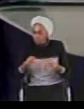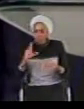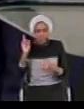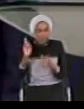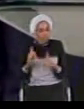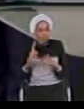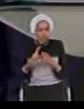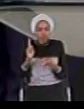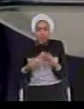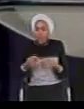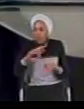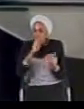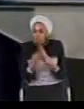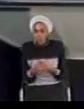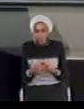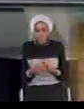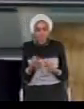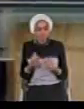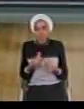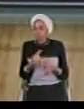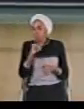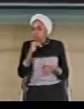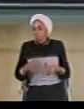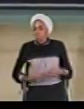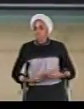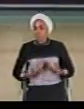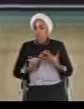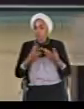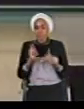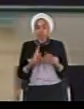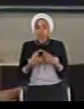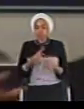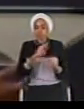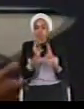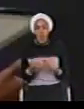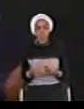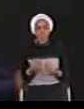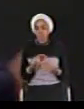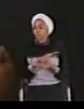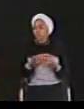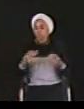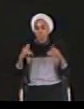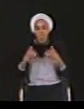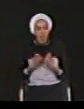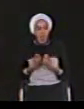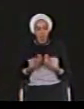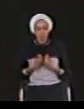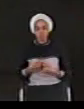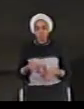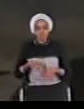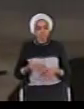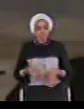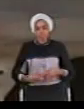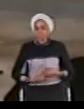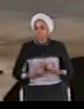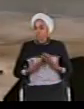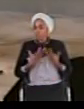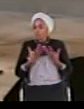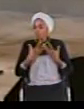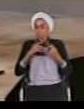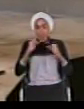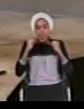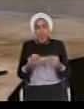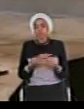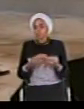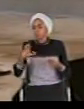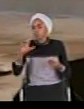to repent. The gospel he preaches has no convicting power. It doesn't remind them